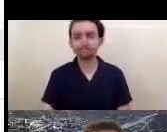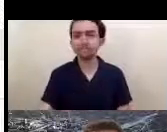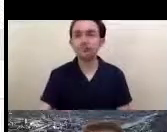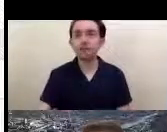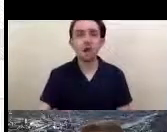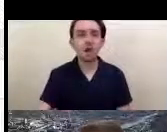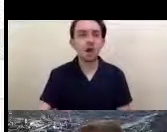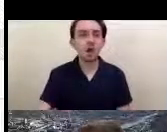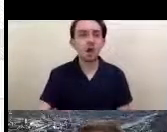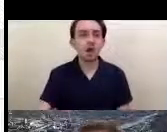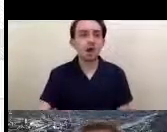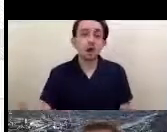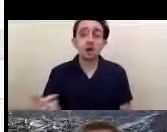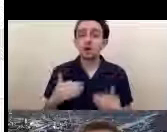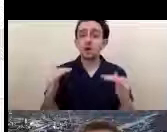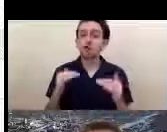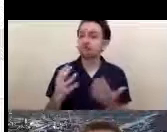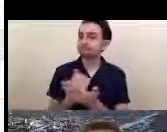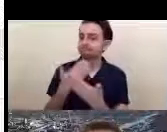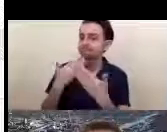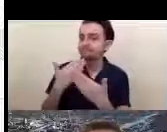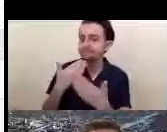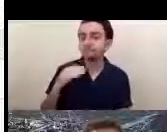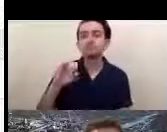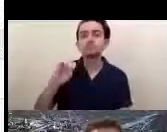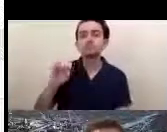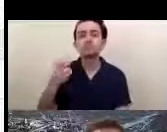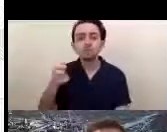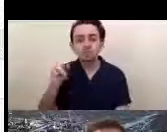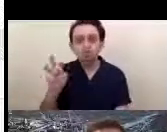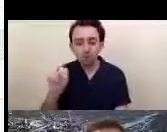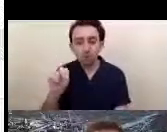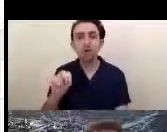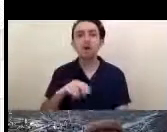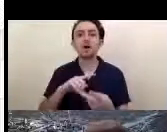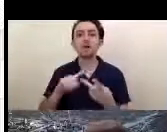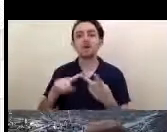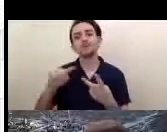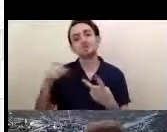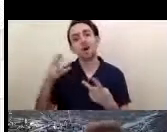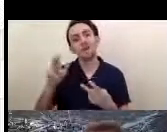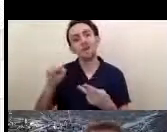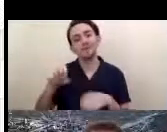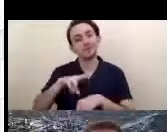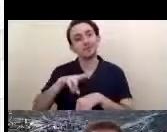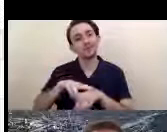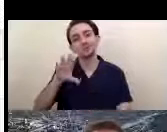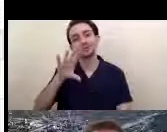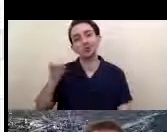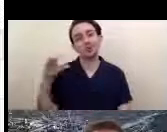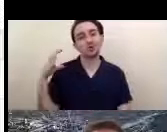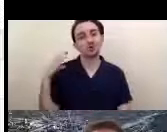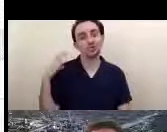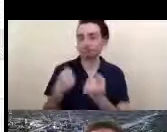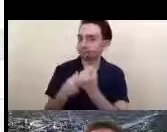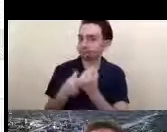thank Sean Dunwoody, of course, and Annette Ramos, and you as well, Thomas, for being co-chairs. I know, having worked with all of you in the